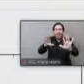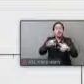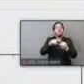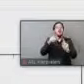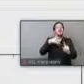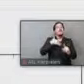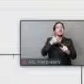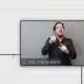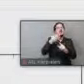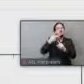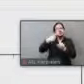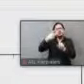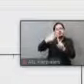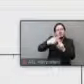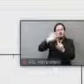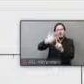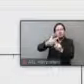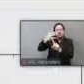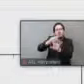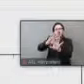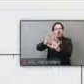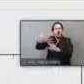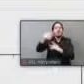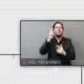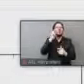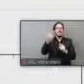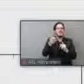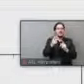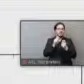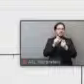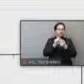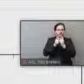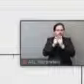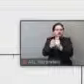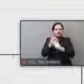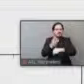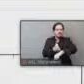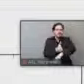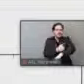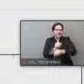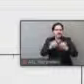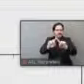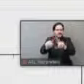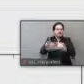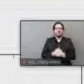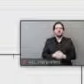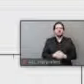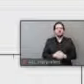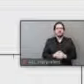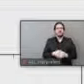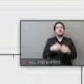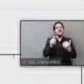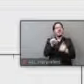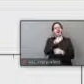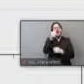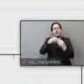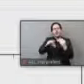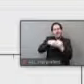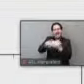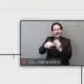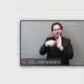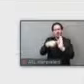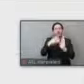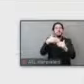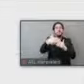and the vaccine will be #1 as well. A few more things I wanted to show you today. Next